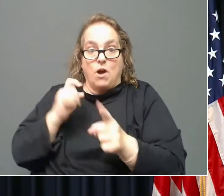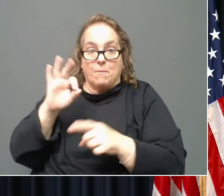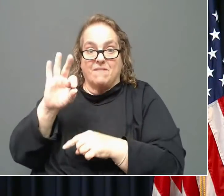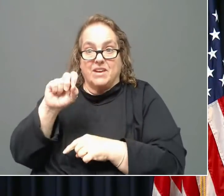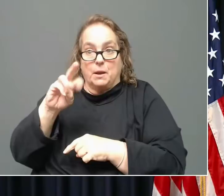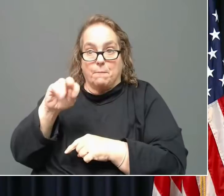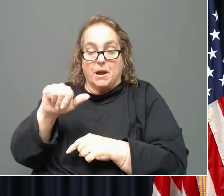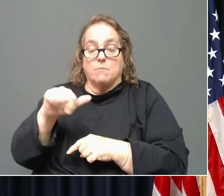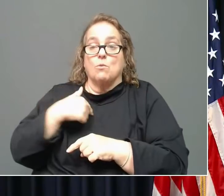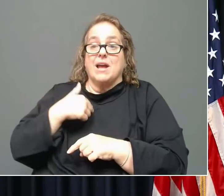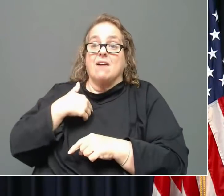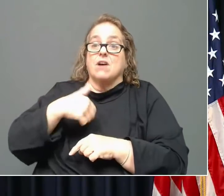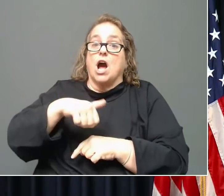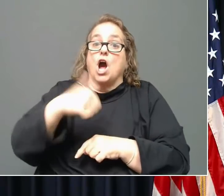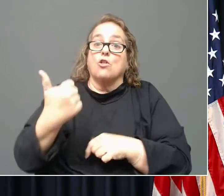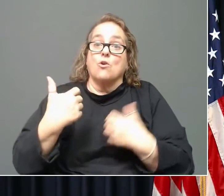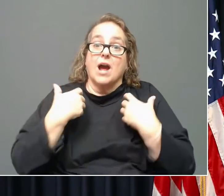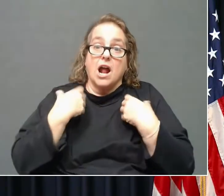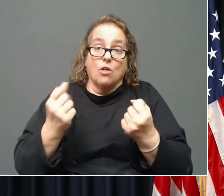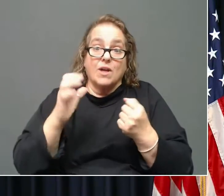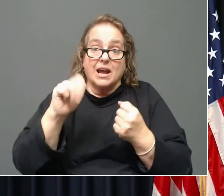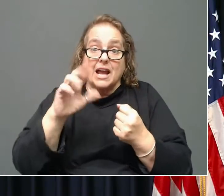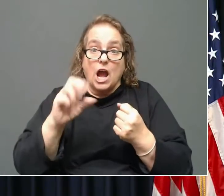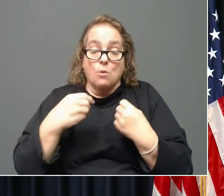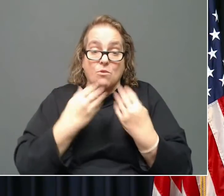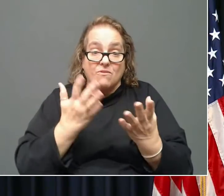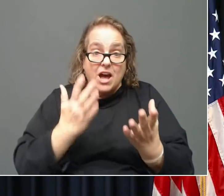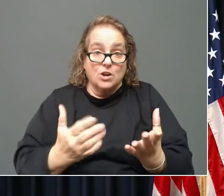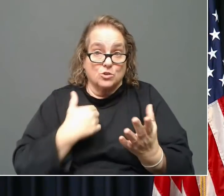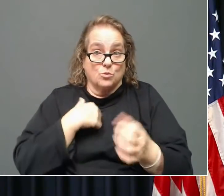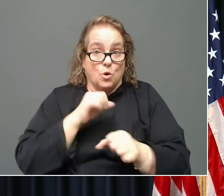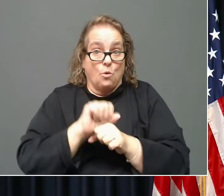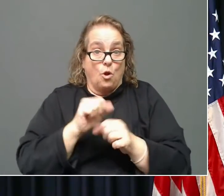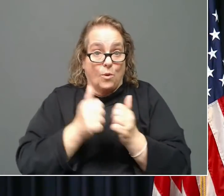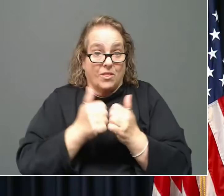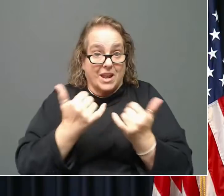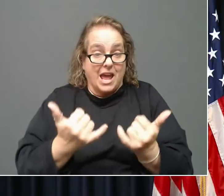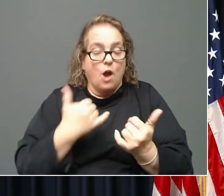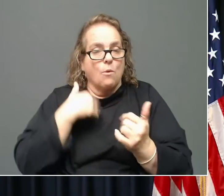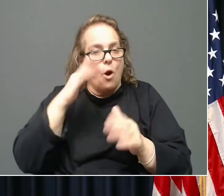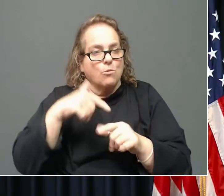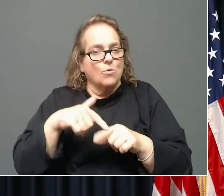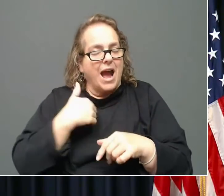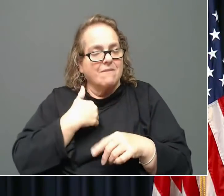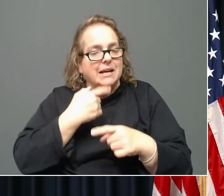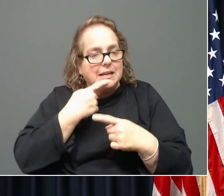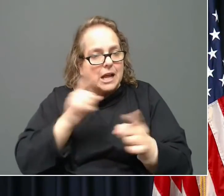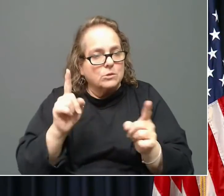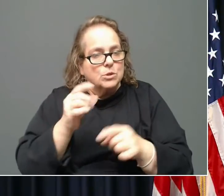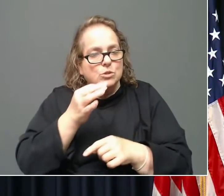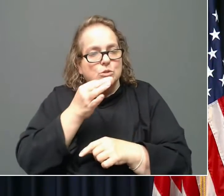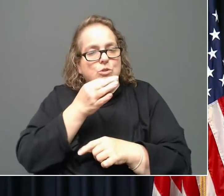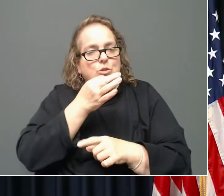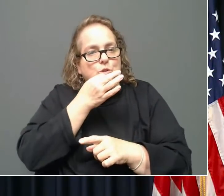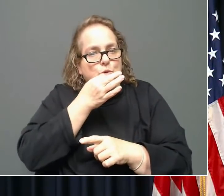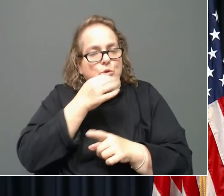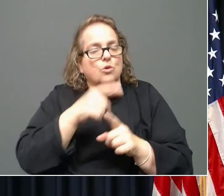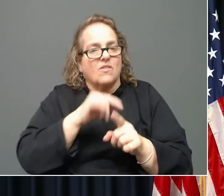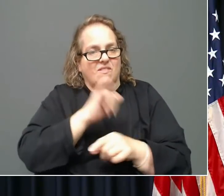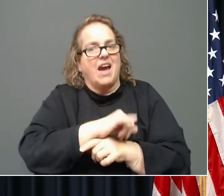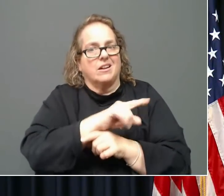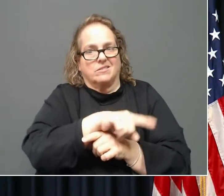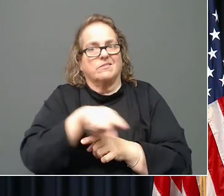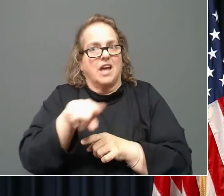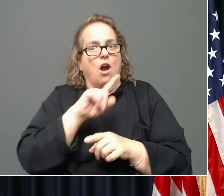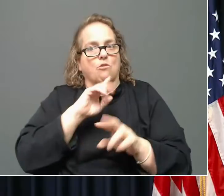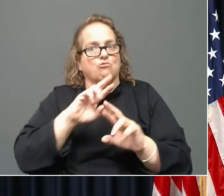with right now that we hope to have some announcements on pretty soon that are ready to step up and